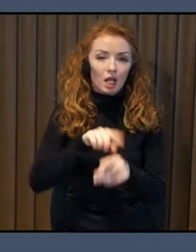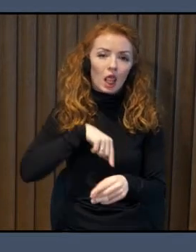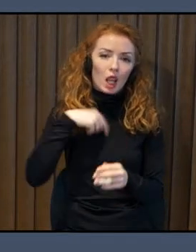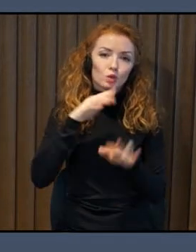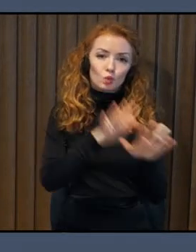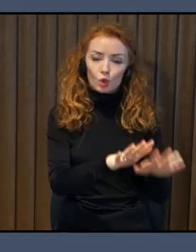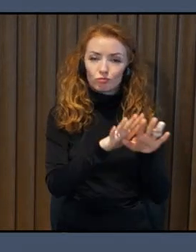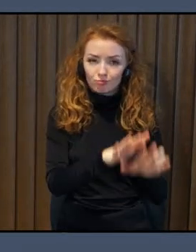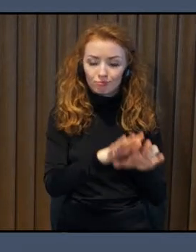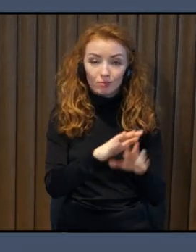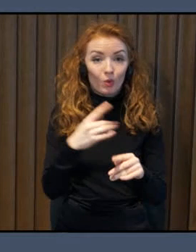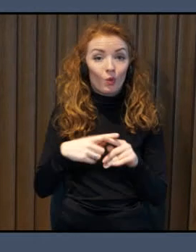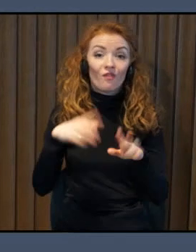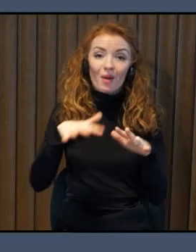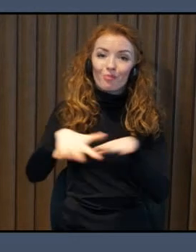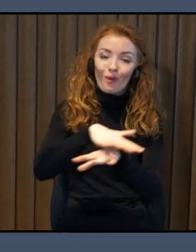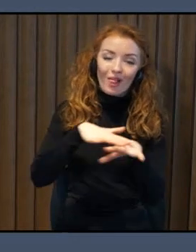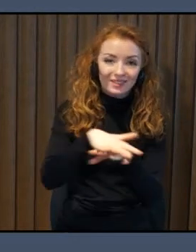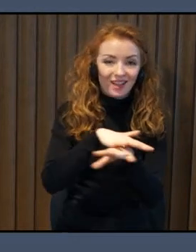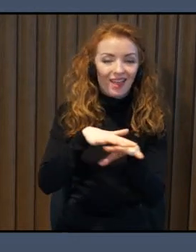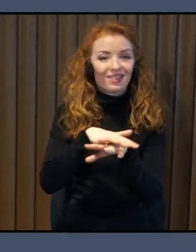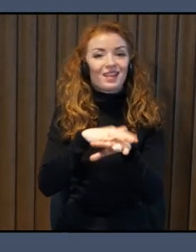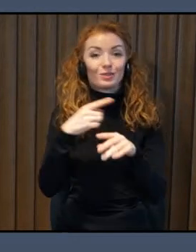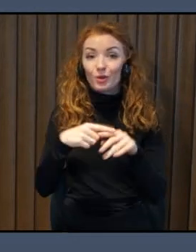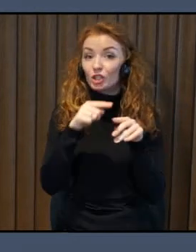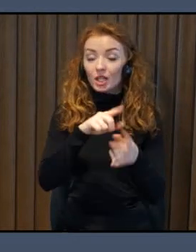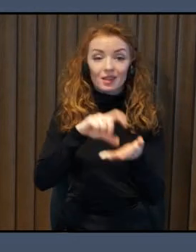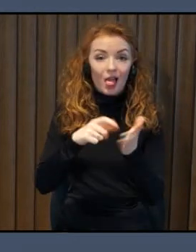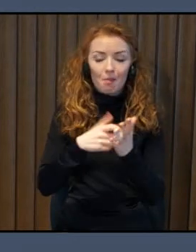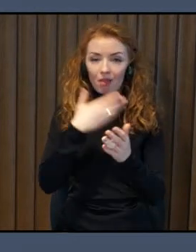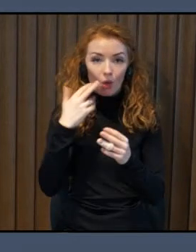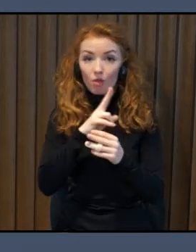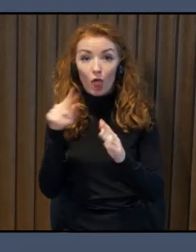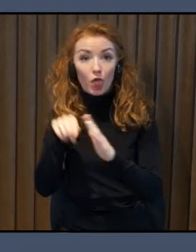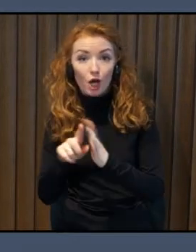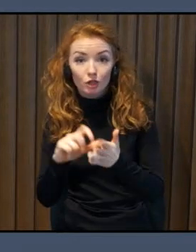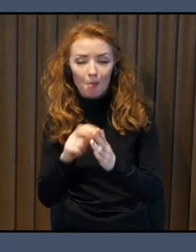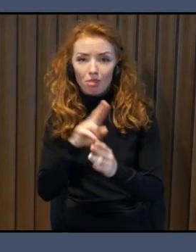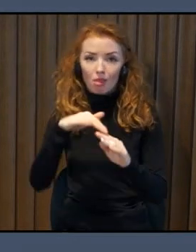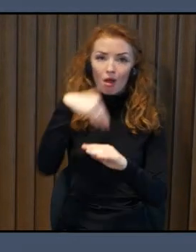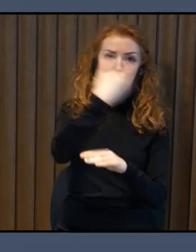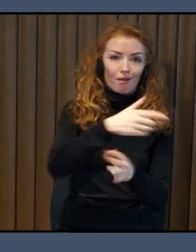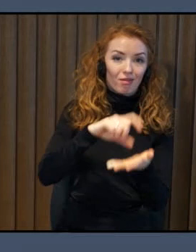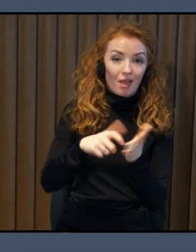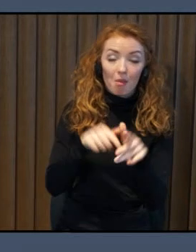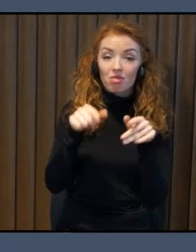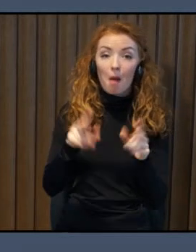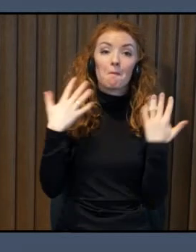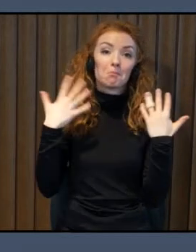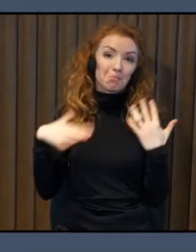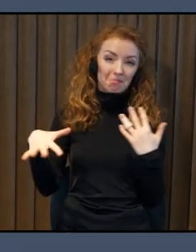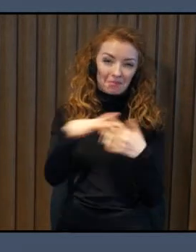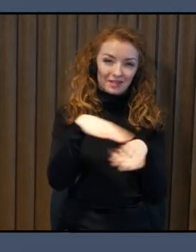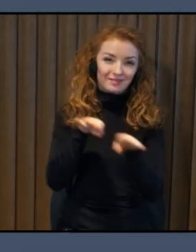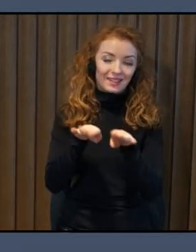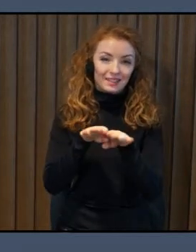this center, because there are some people who permanently stay there, so that they can meet there. This is not an inside